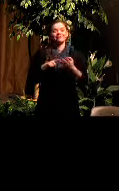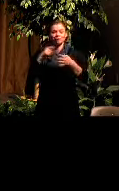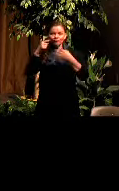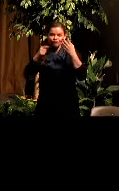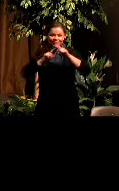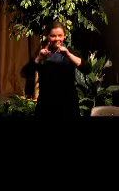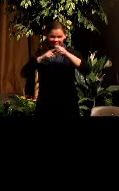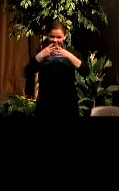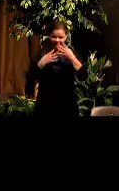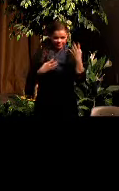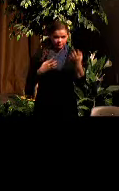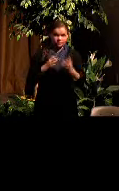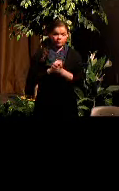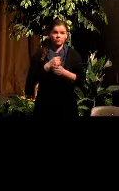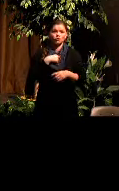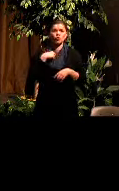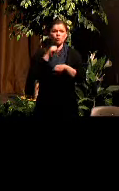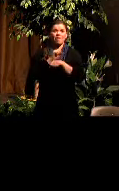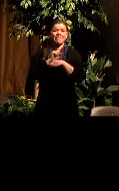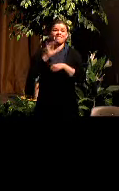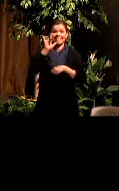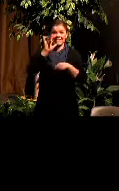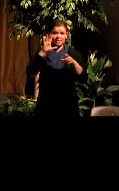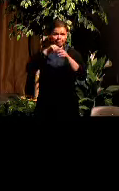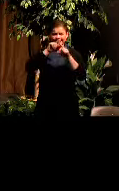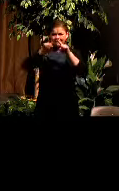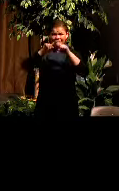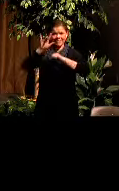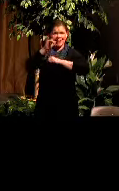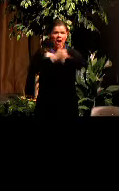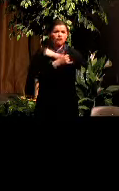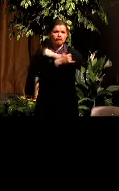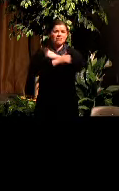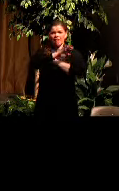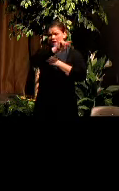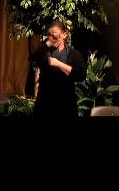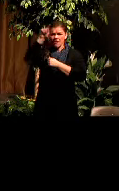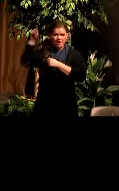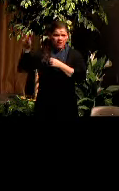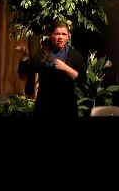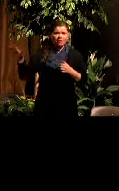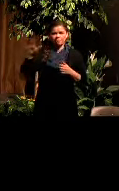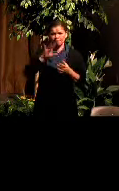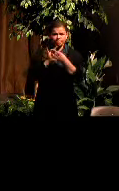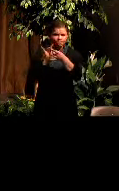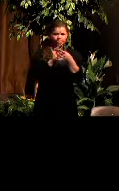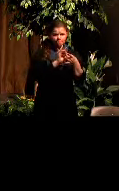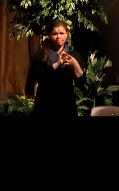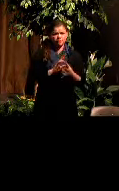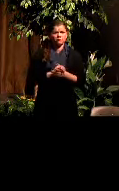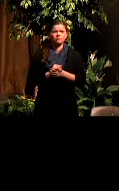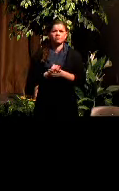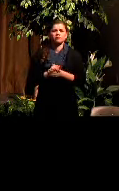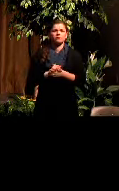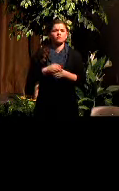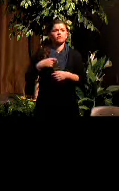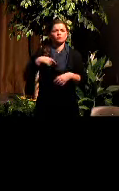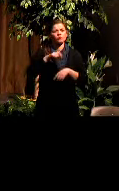we're working in 25 countries around the world, but we're working across a broad array and depth